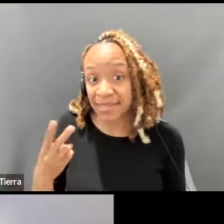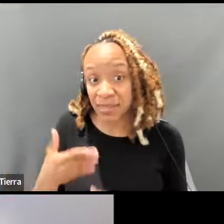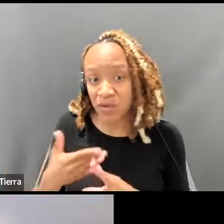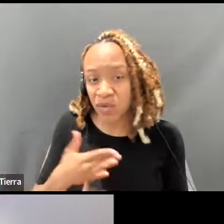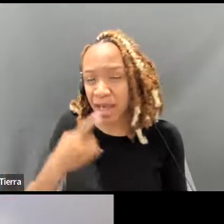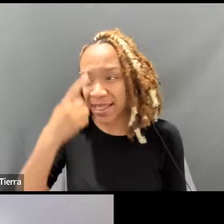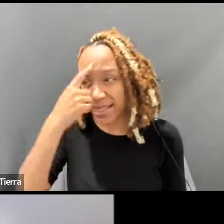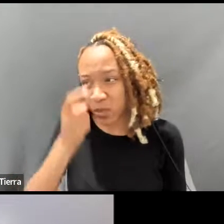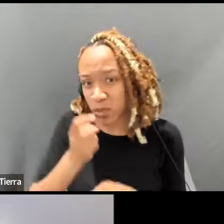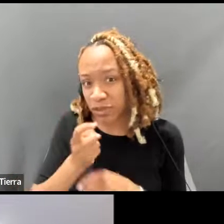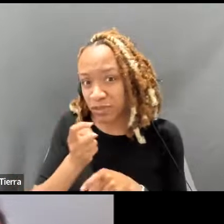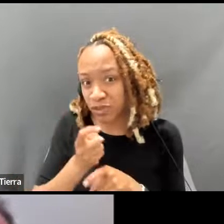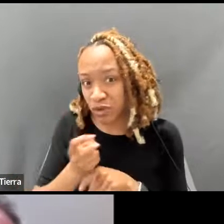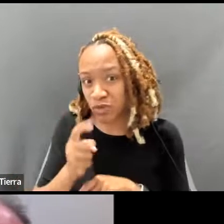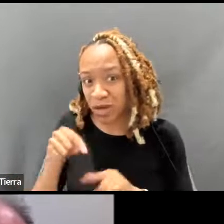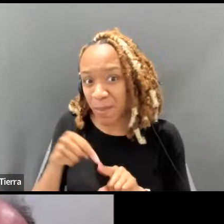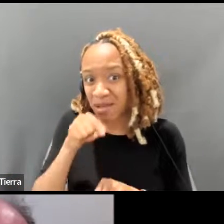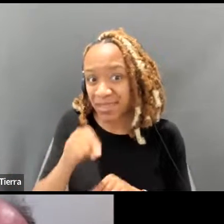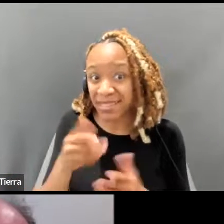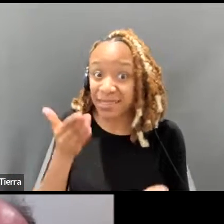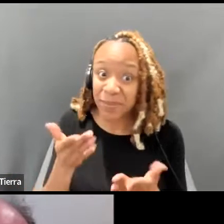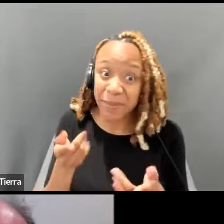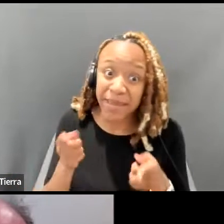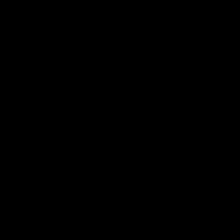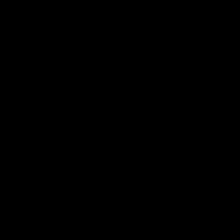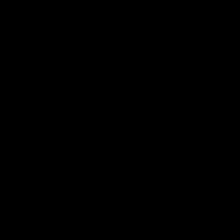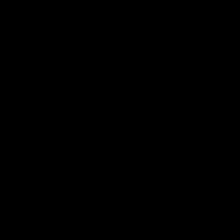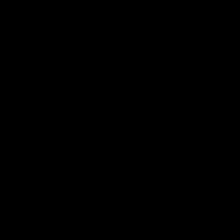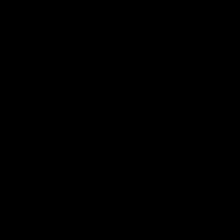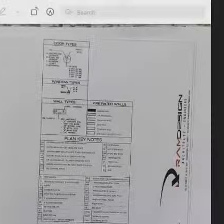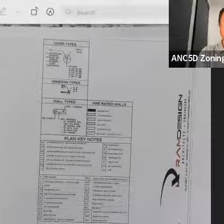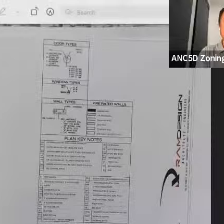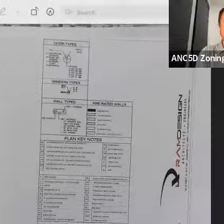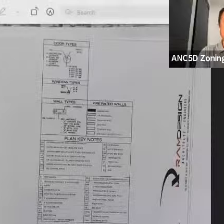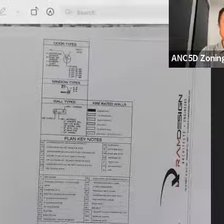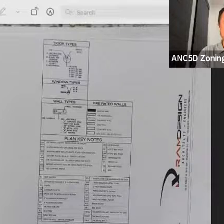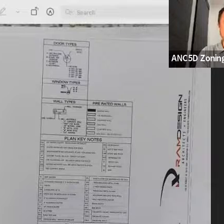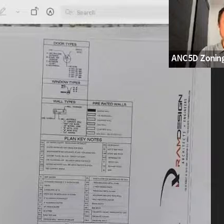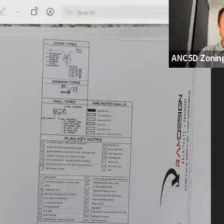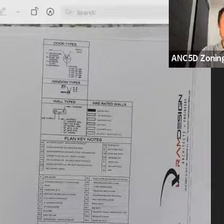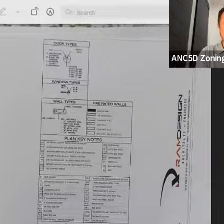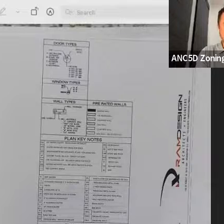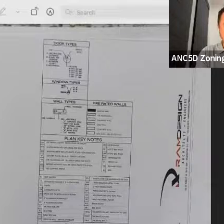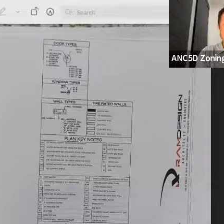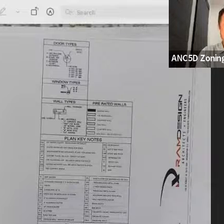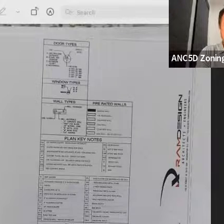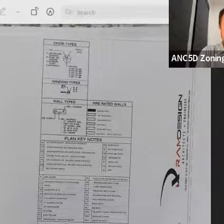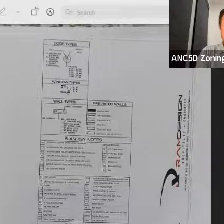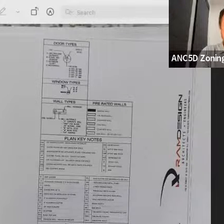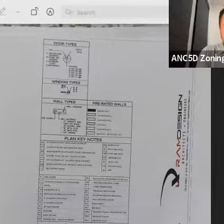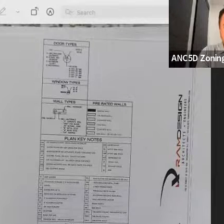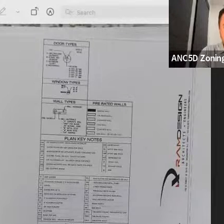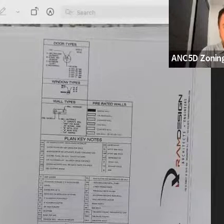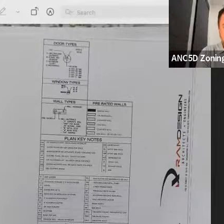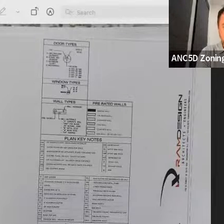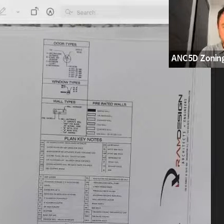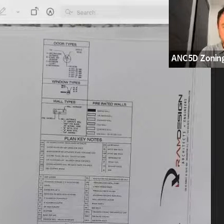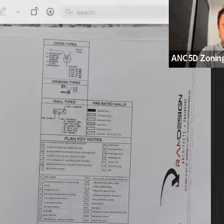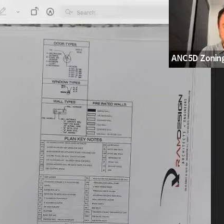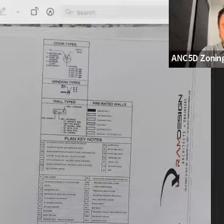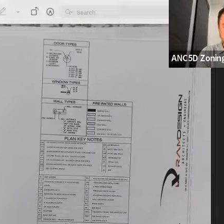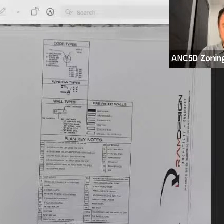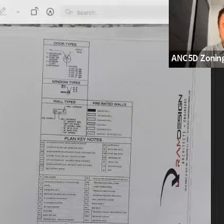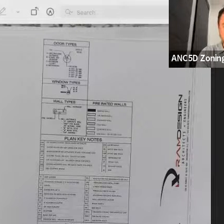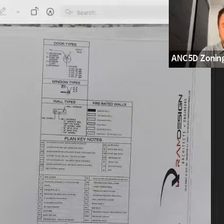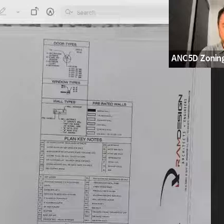this might happening in the past, is that there is an adjoined chimney on the shared property line. And I shared